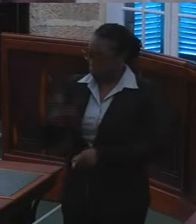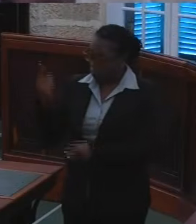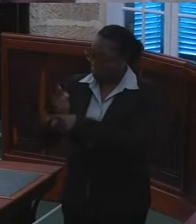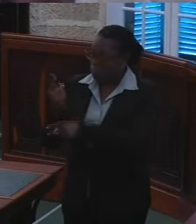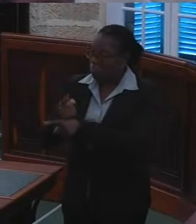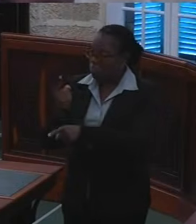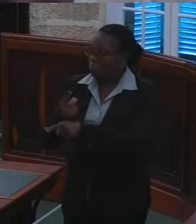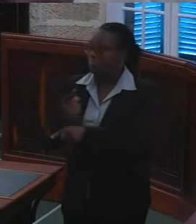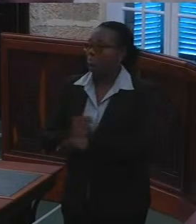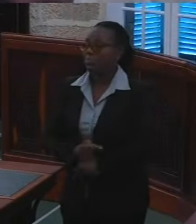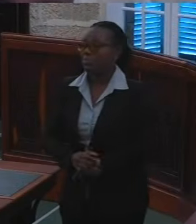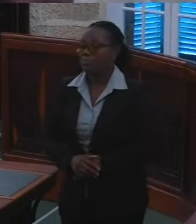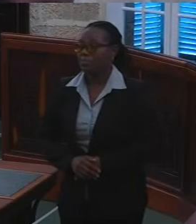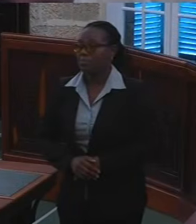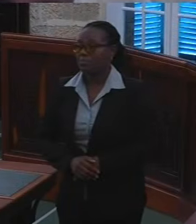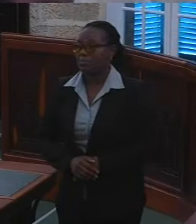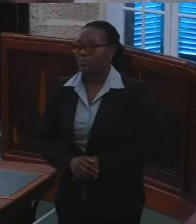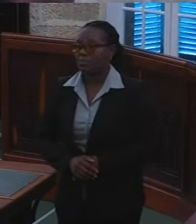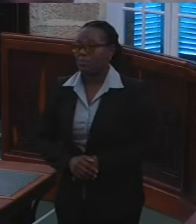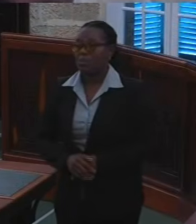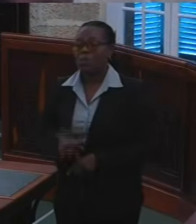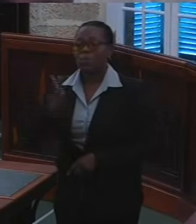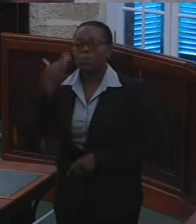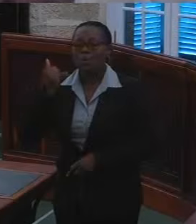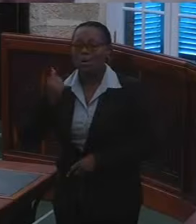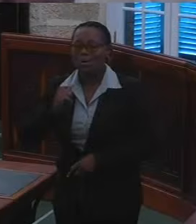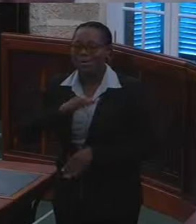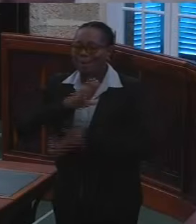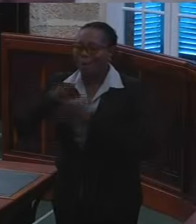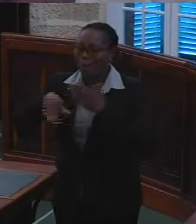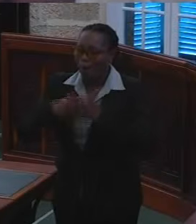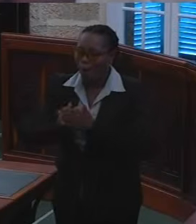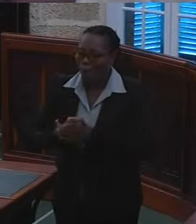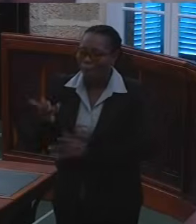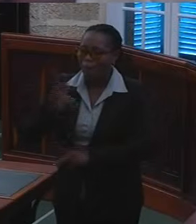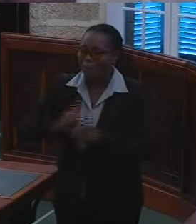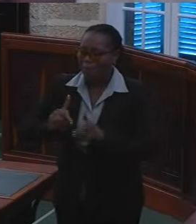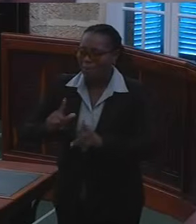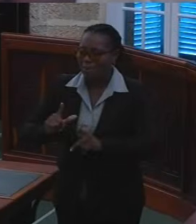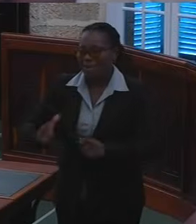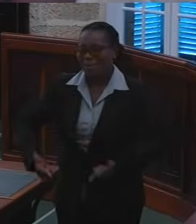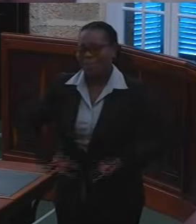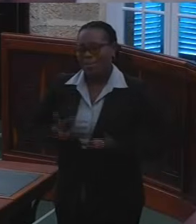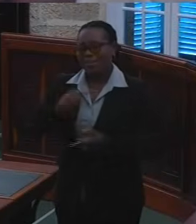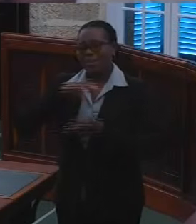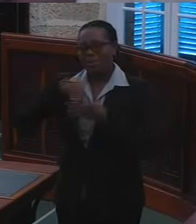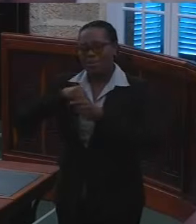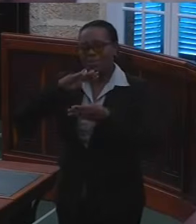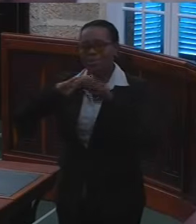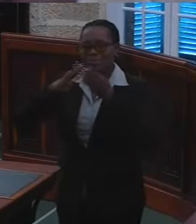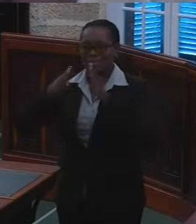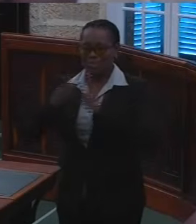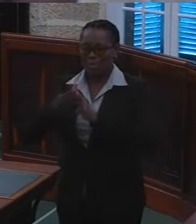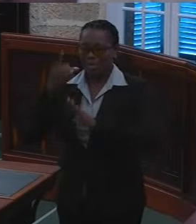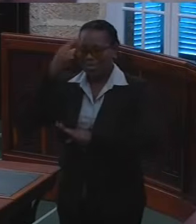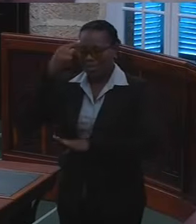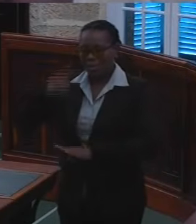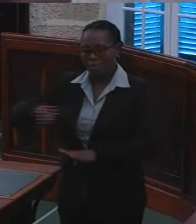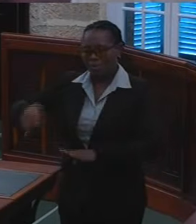by this mantra, where every single body took responsibility for the children in the neighborhood. And I'm saying